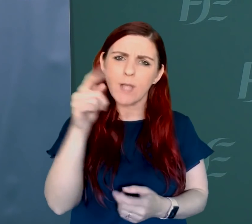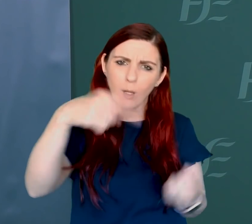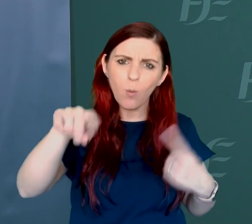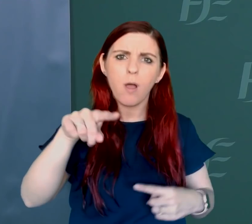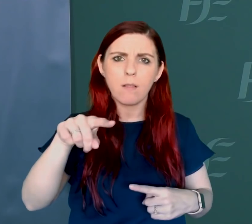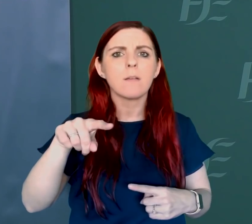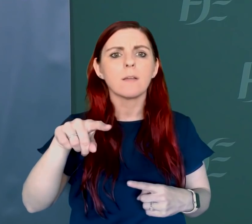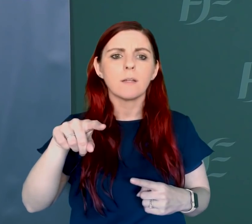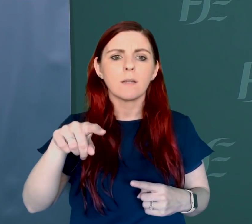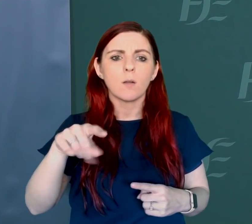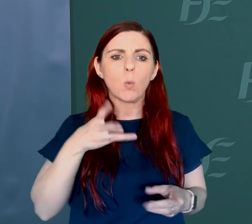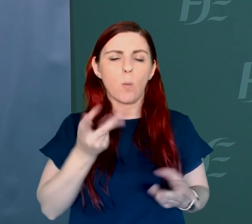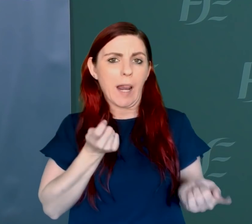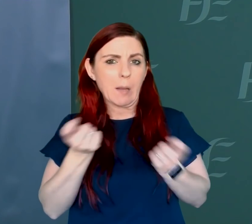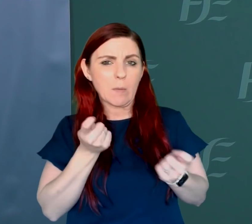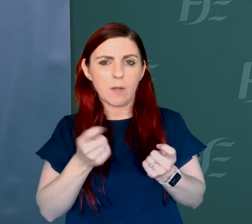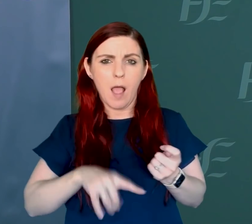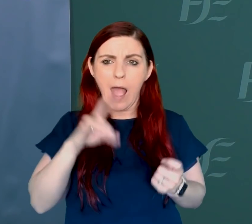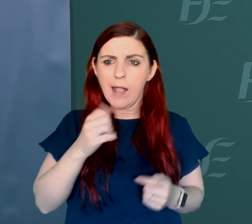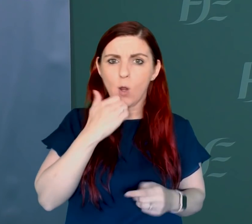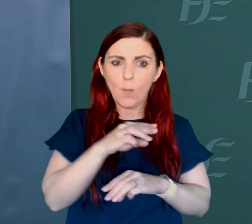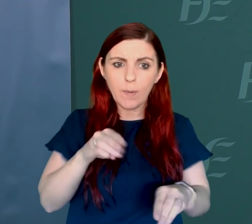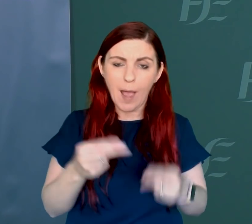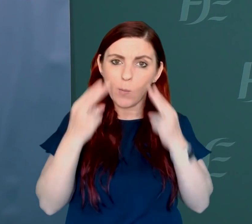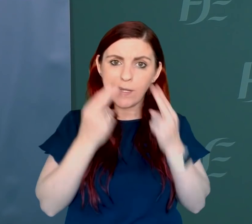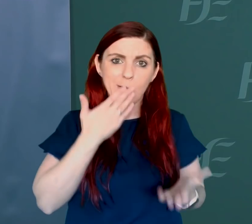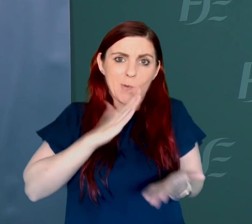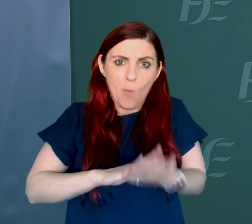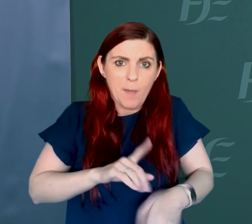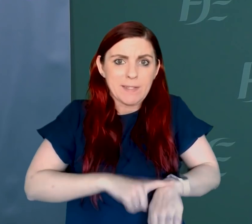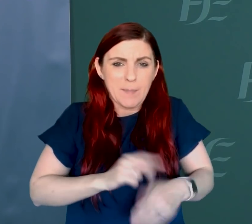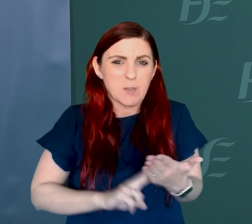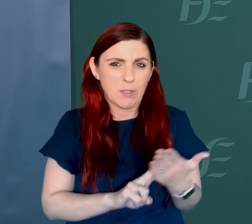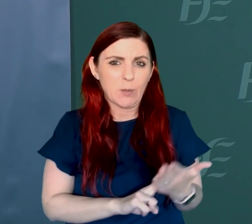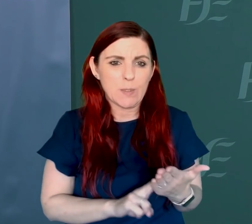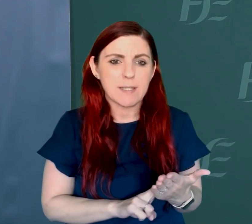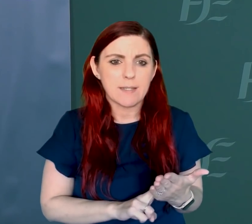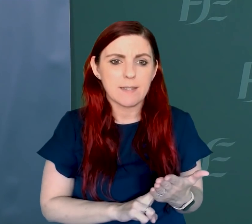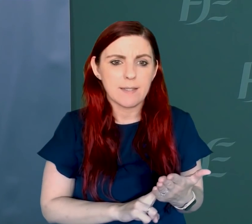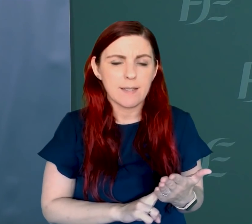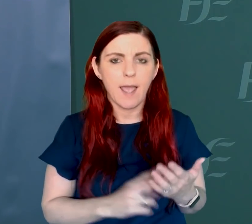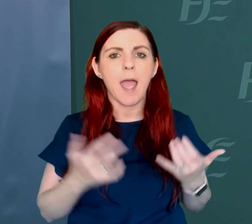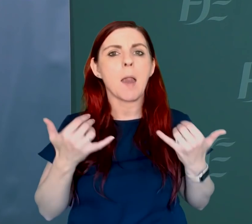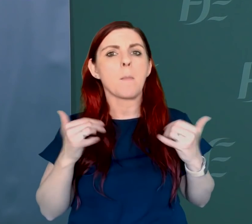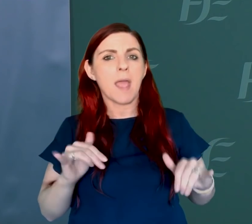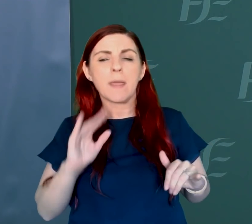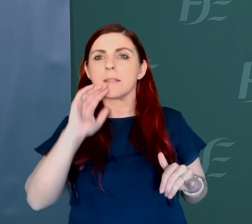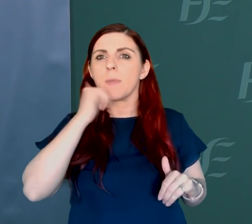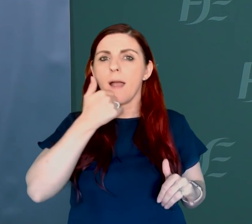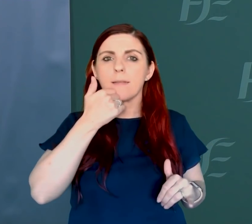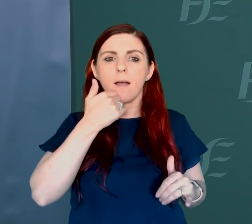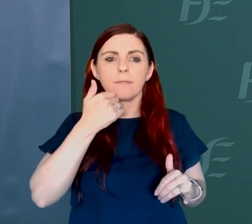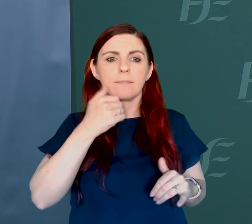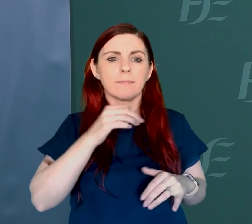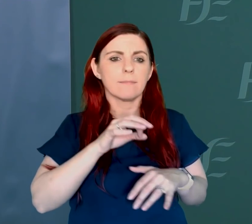with significant element of the population, and we need those appointments utilised. It may be just due to a sense of security